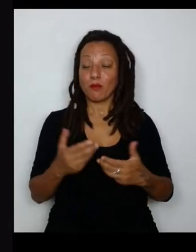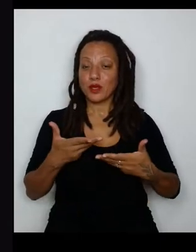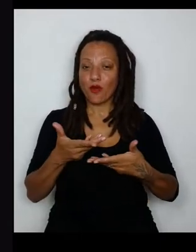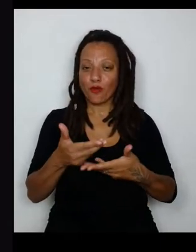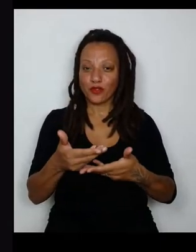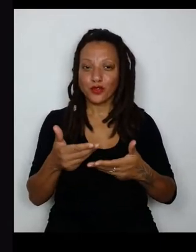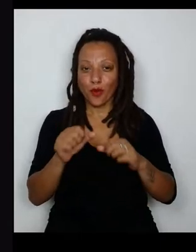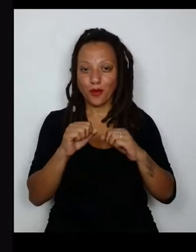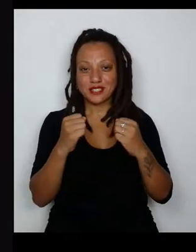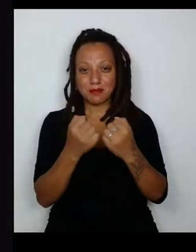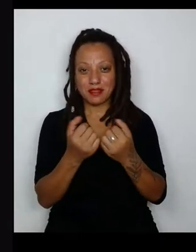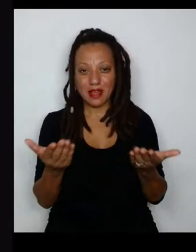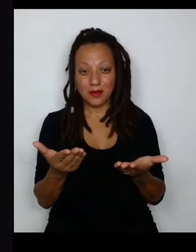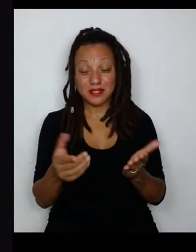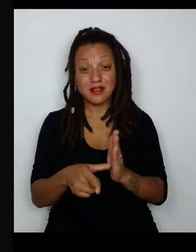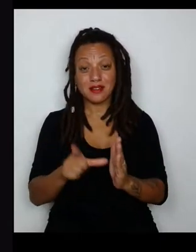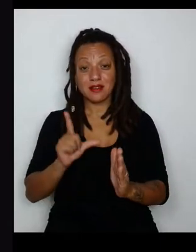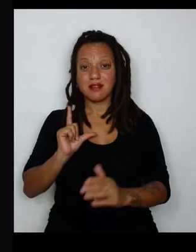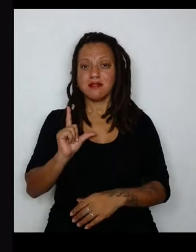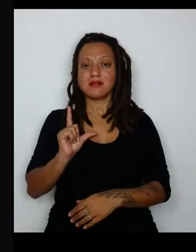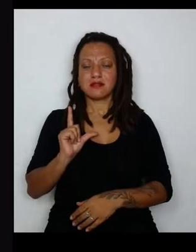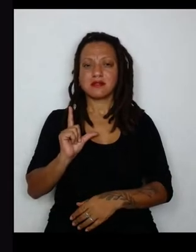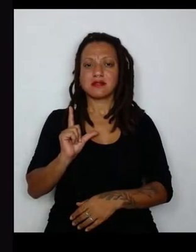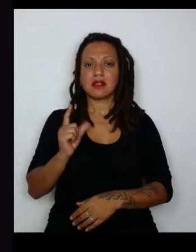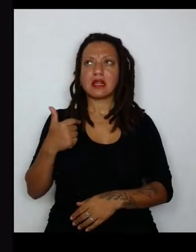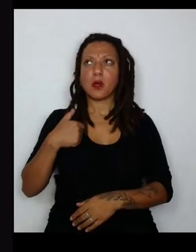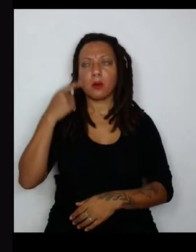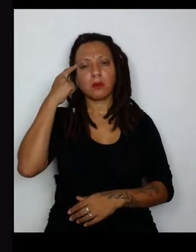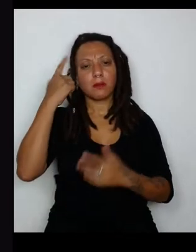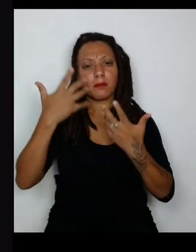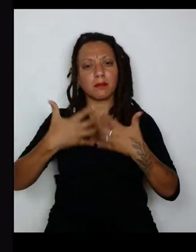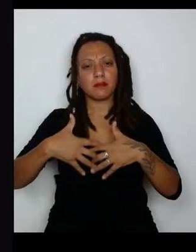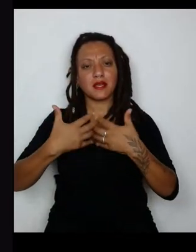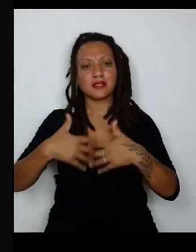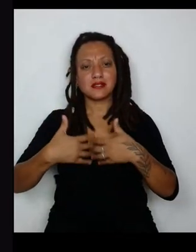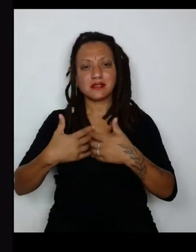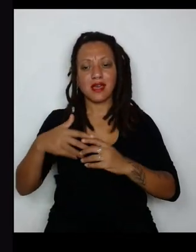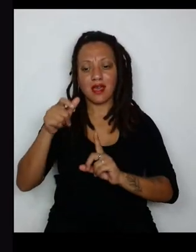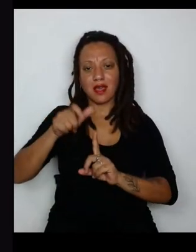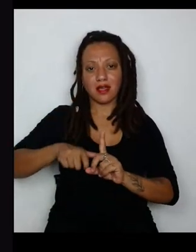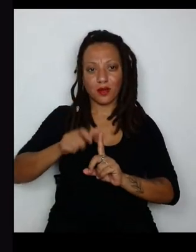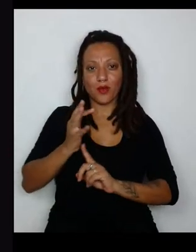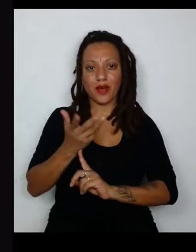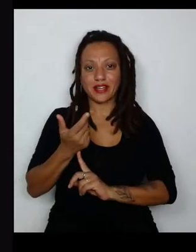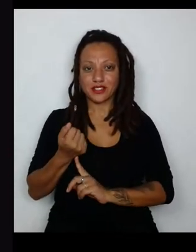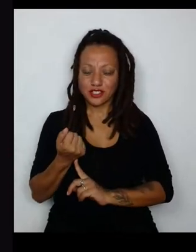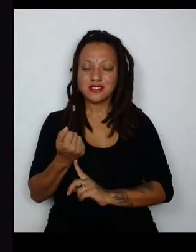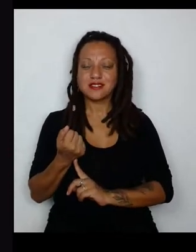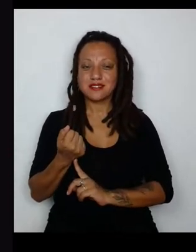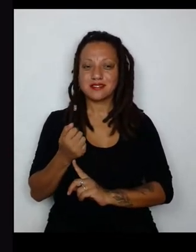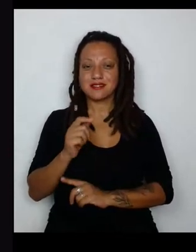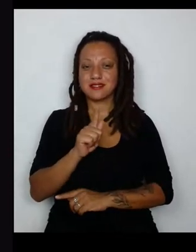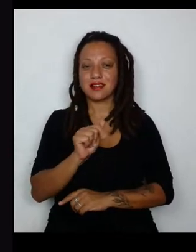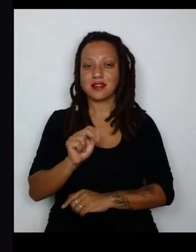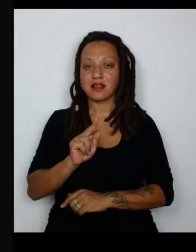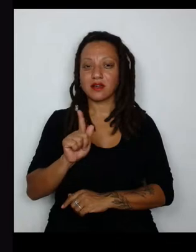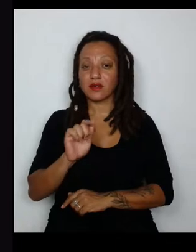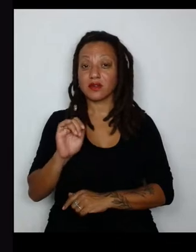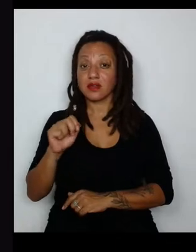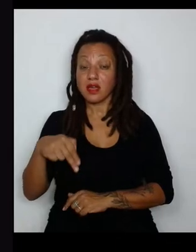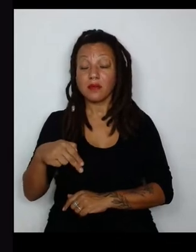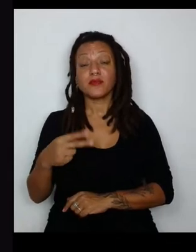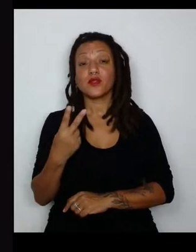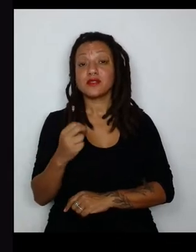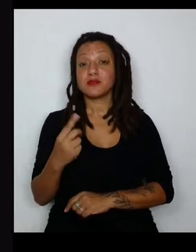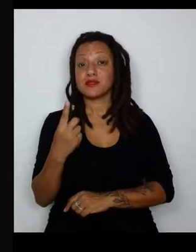gave any thought to paul gauguin was in 2007 when i wrote an essay for the exhibition paul